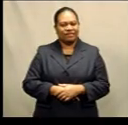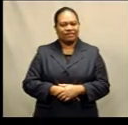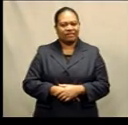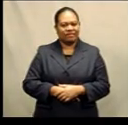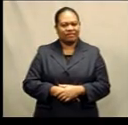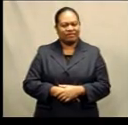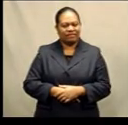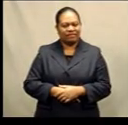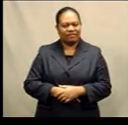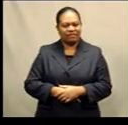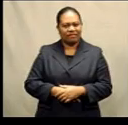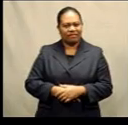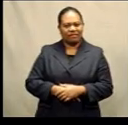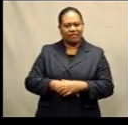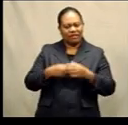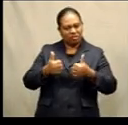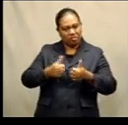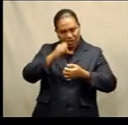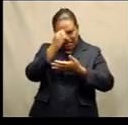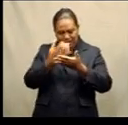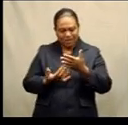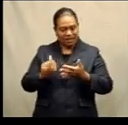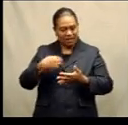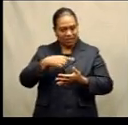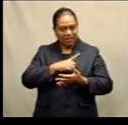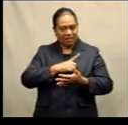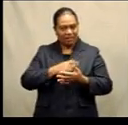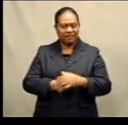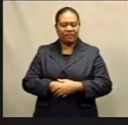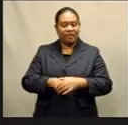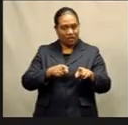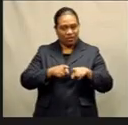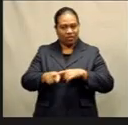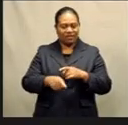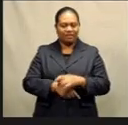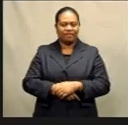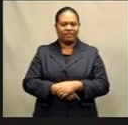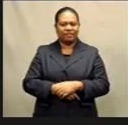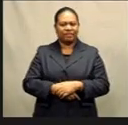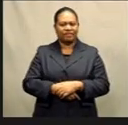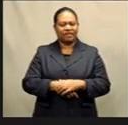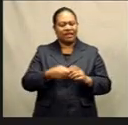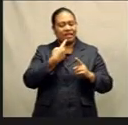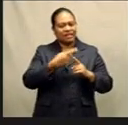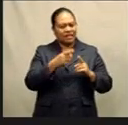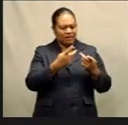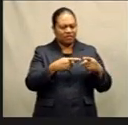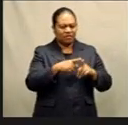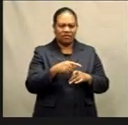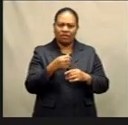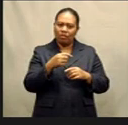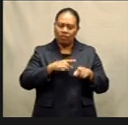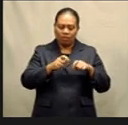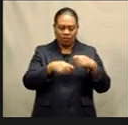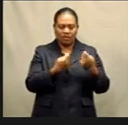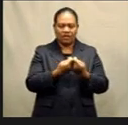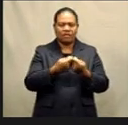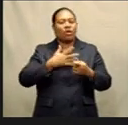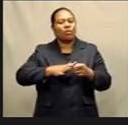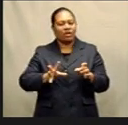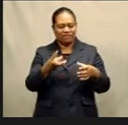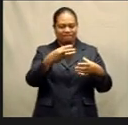I think it's a good experience for most of us. It's nice to see these players put their hands up and want to be